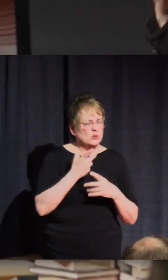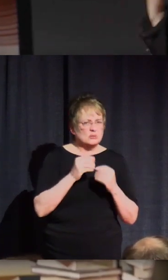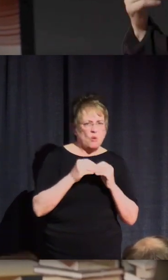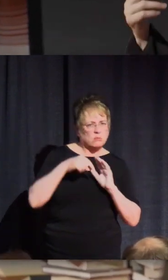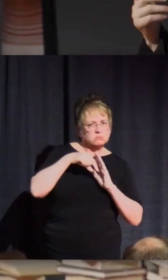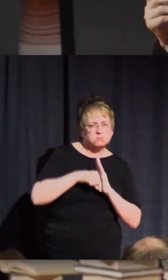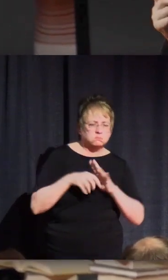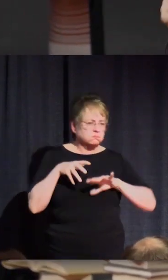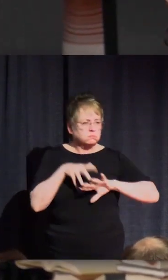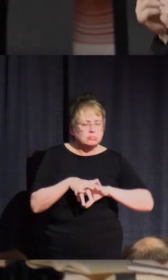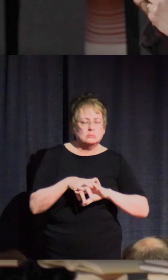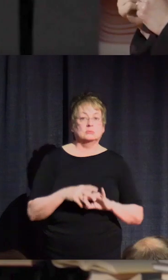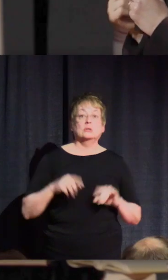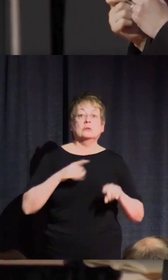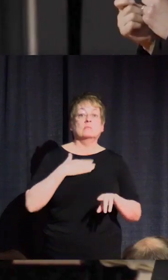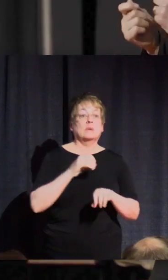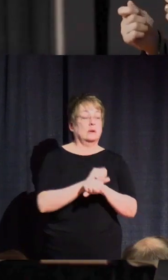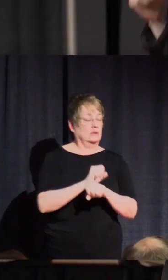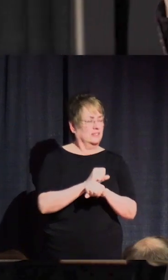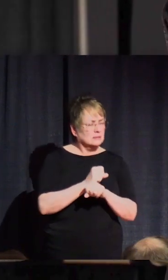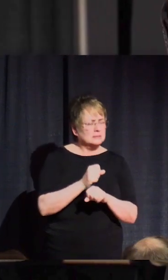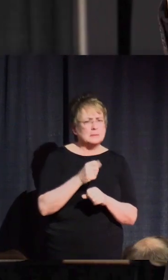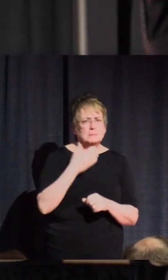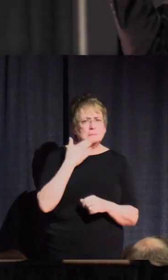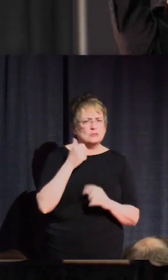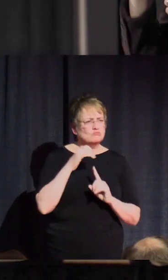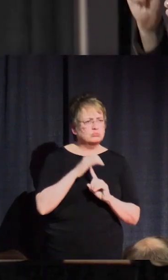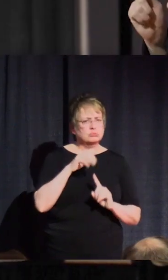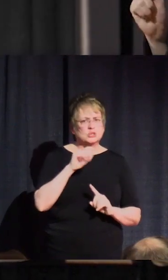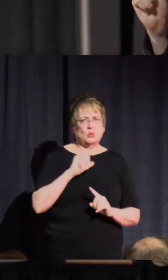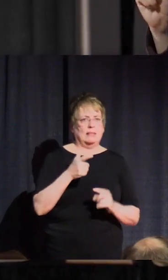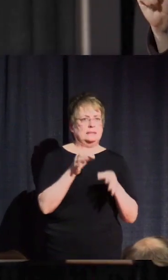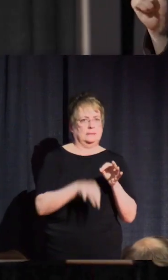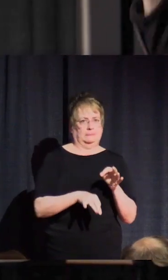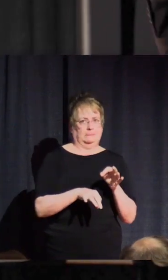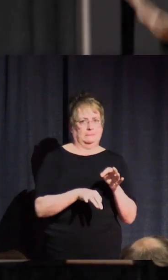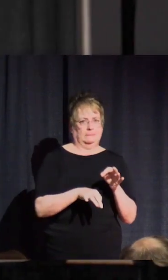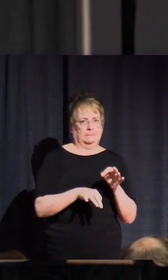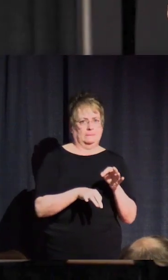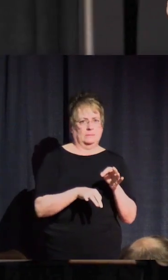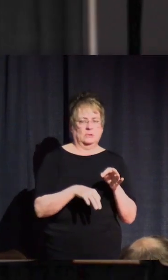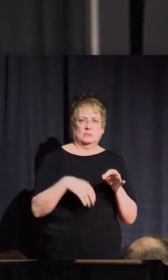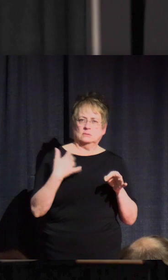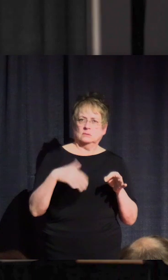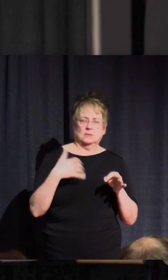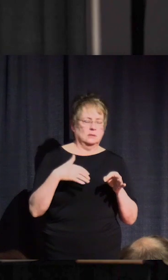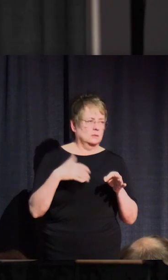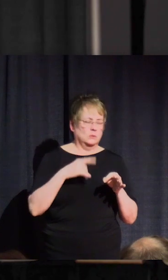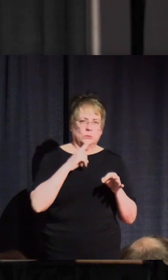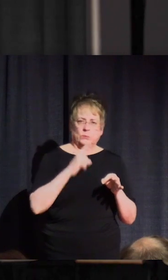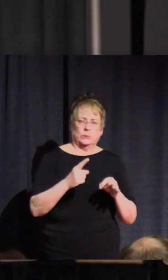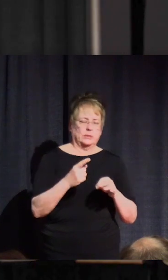Over the course of my career, I have found that the best tools are those that are simplistic in nature, but offer massive leverage on the back